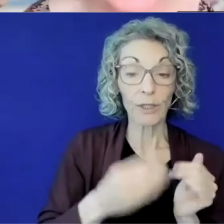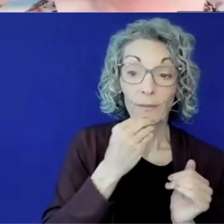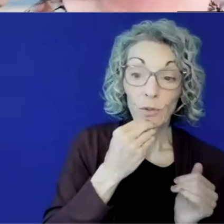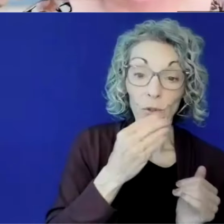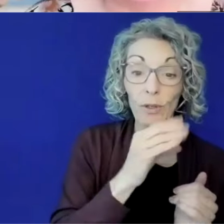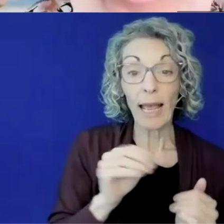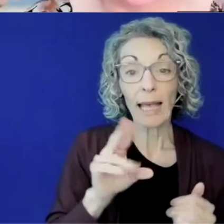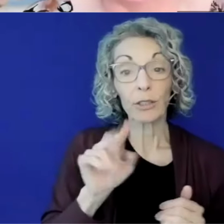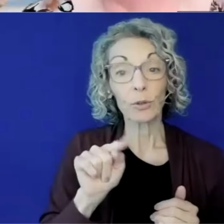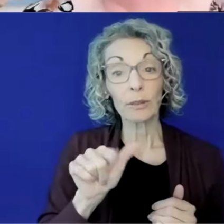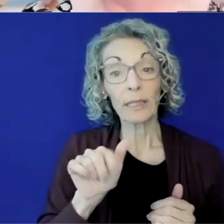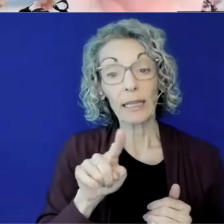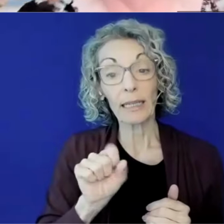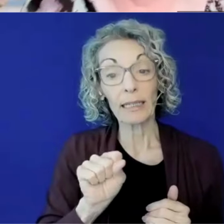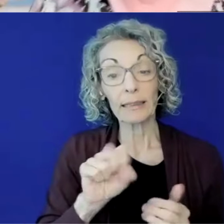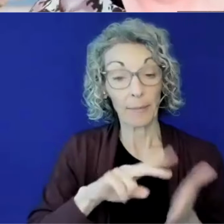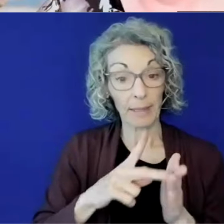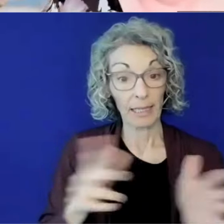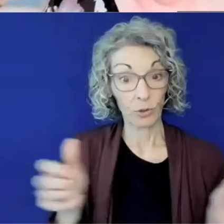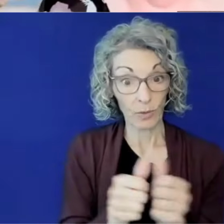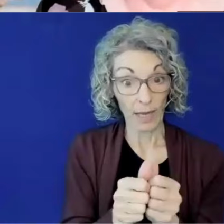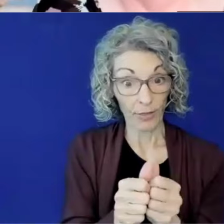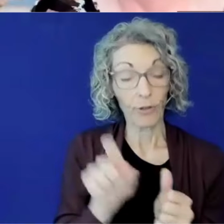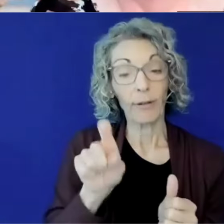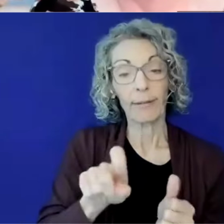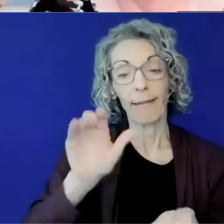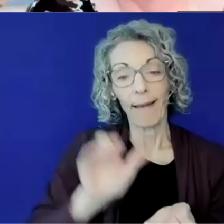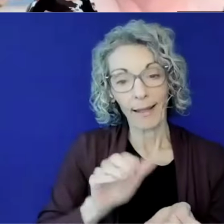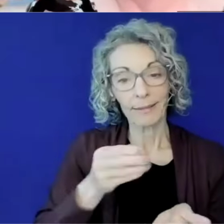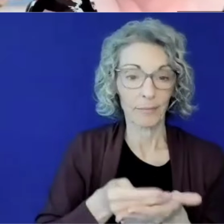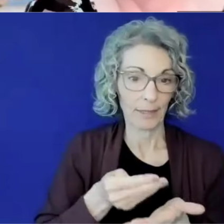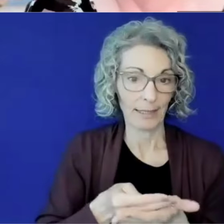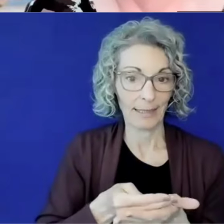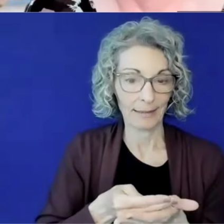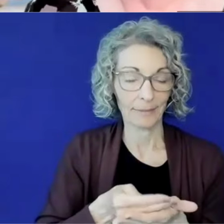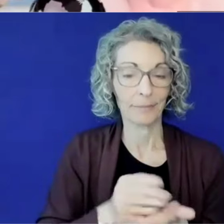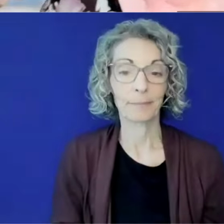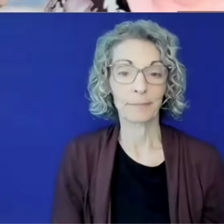less money when they're together, okay?